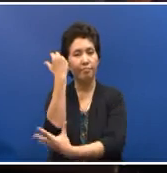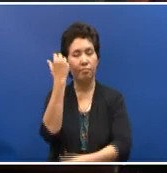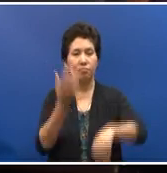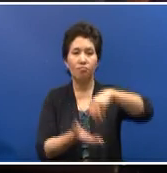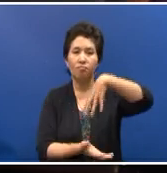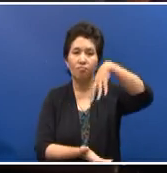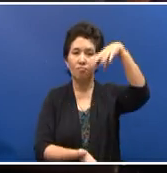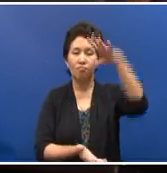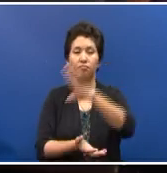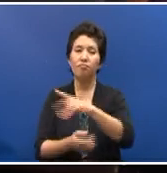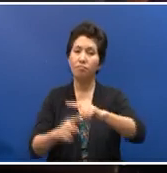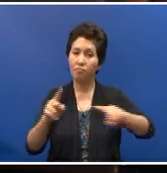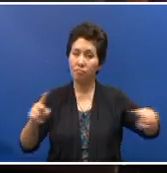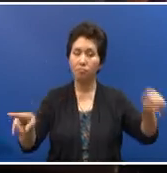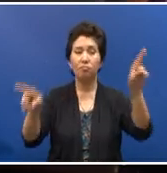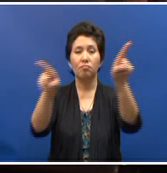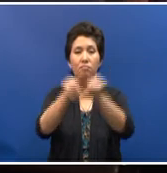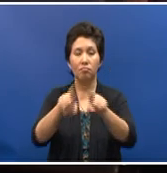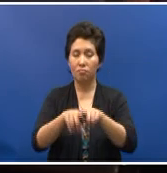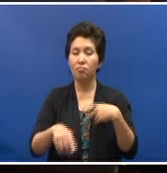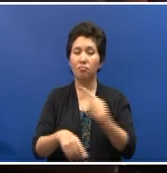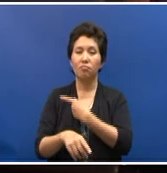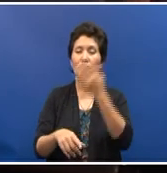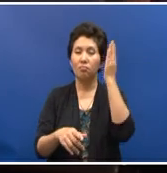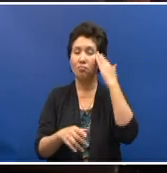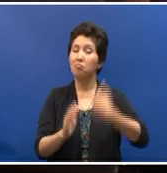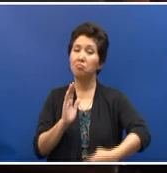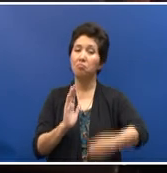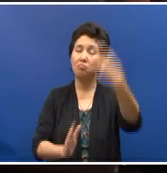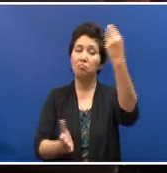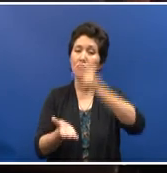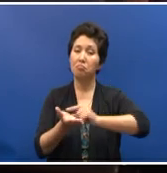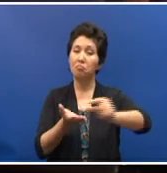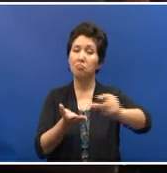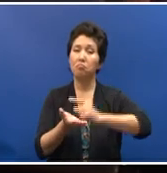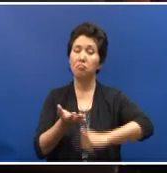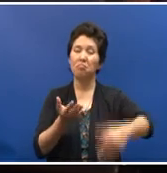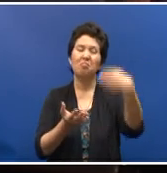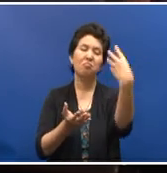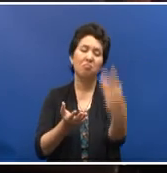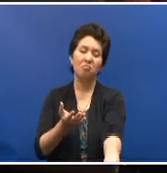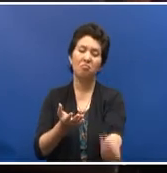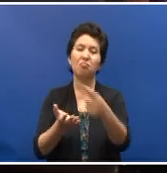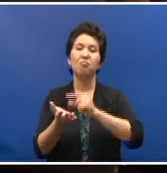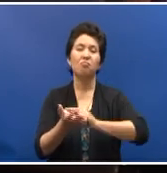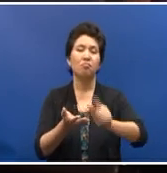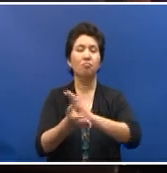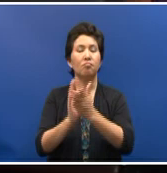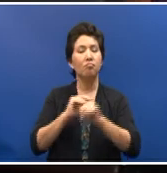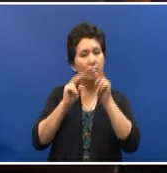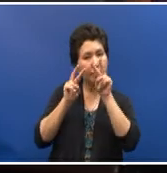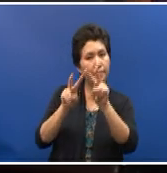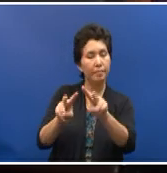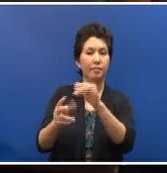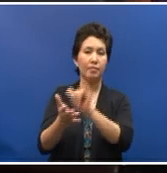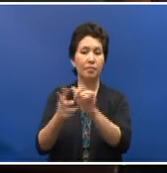rich, okay, but also we know that some people get high salary and some people get low salary. Okay, so we can see that